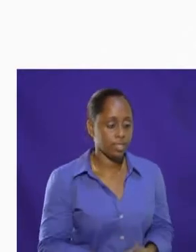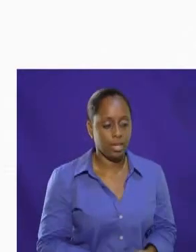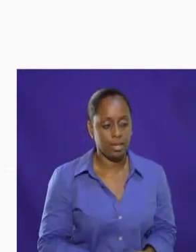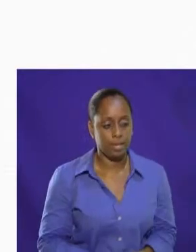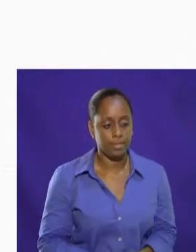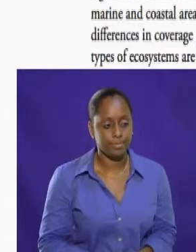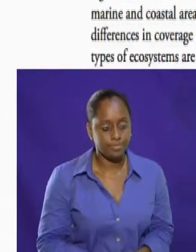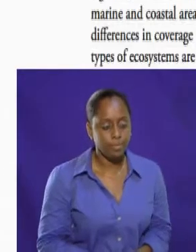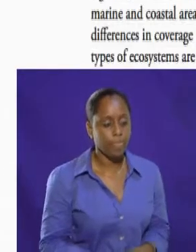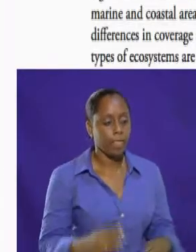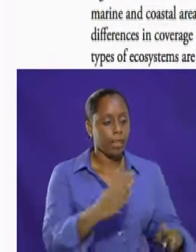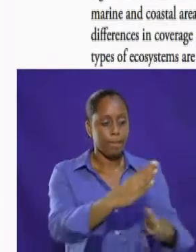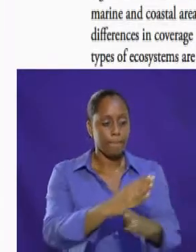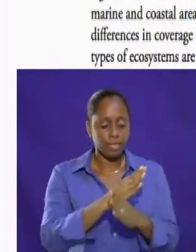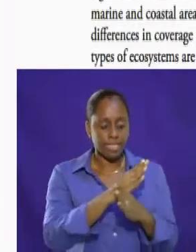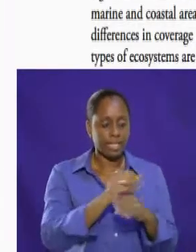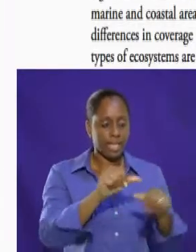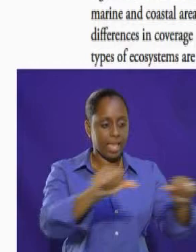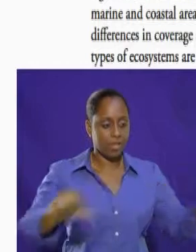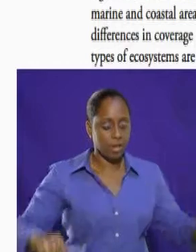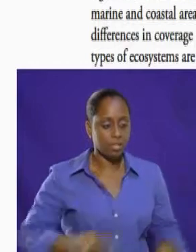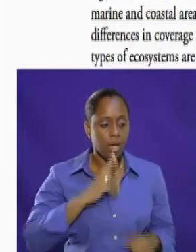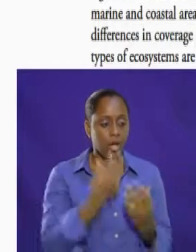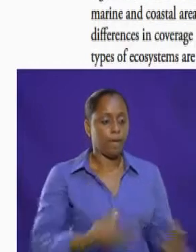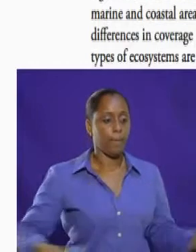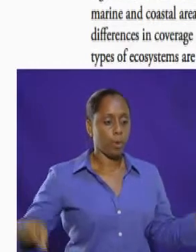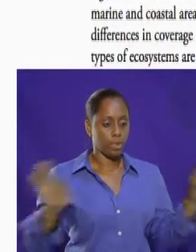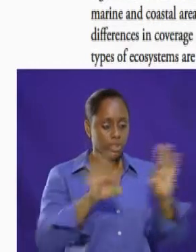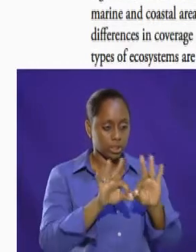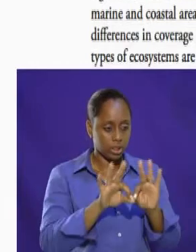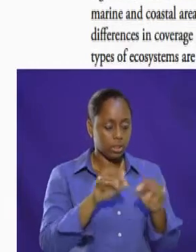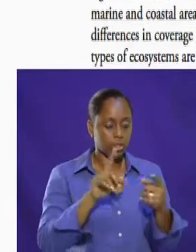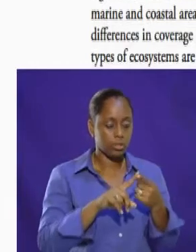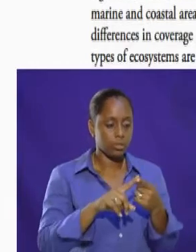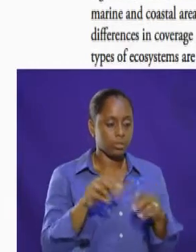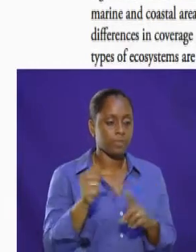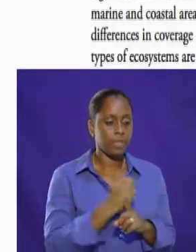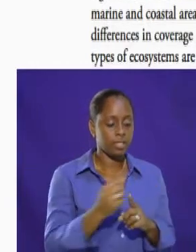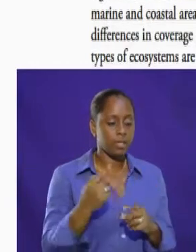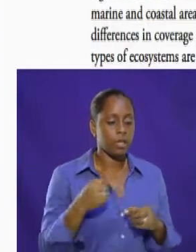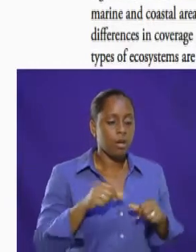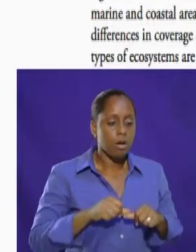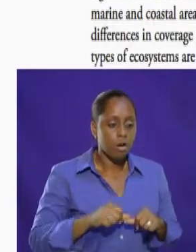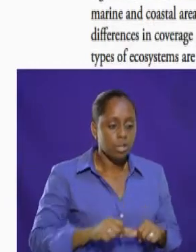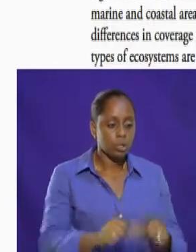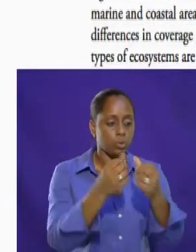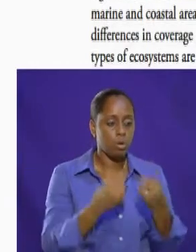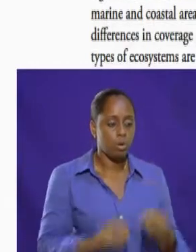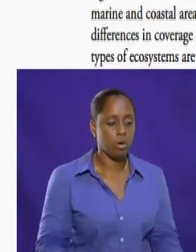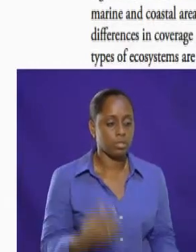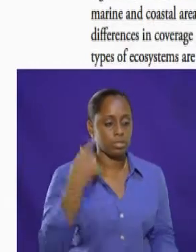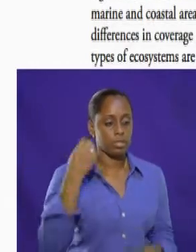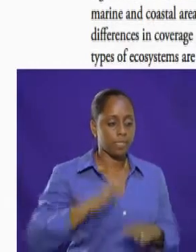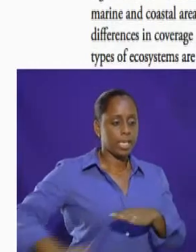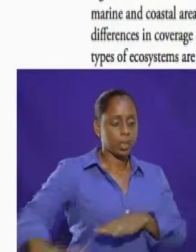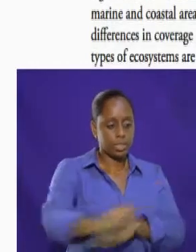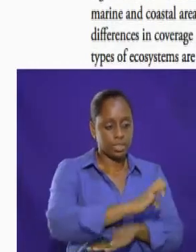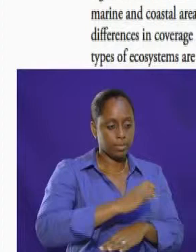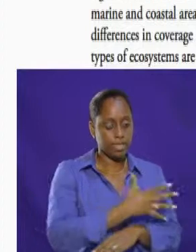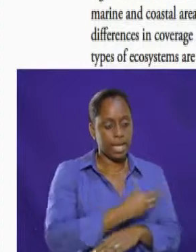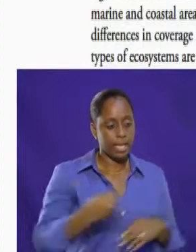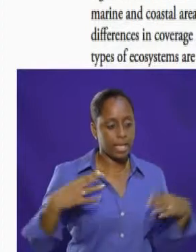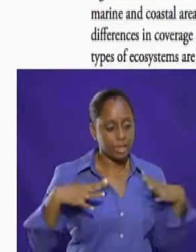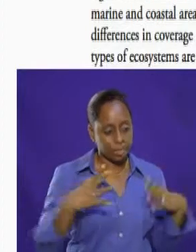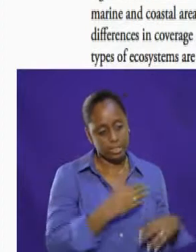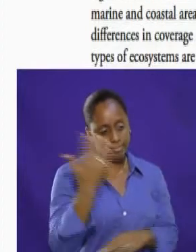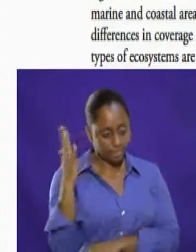or breakup. Protected areas are crucial to countering the continuing loss of ecosystems and species.